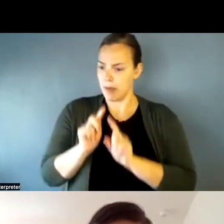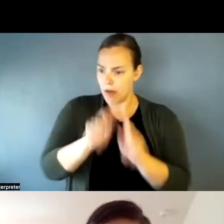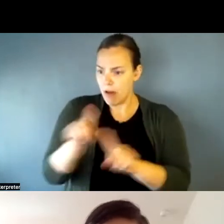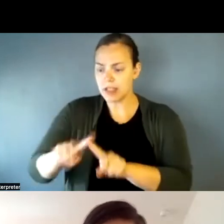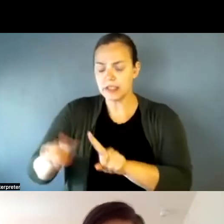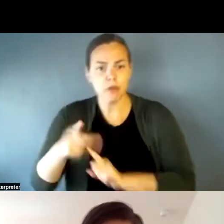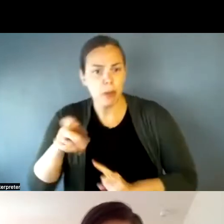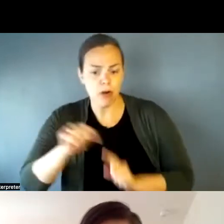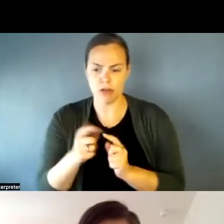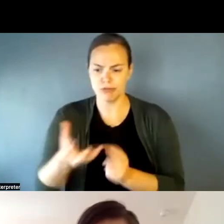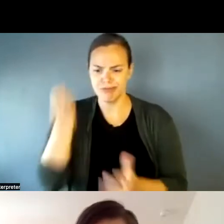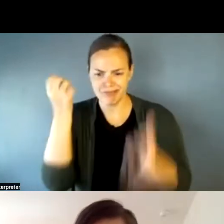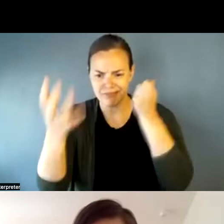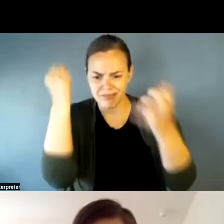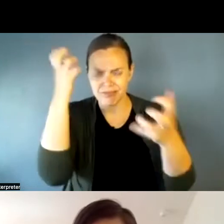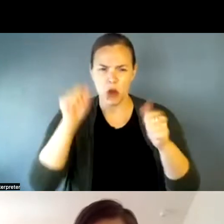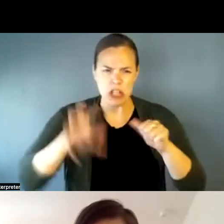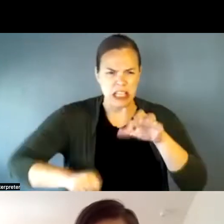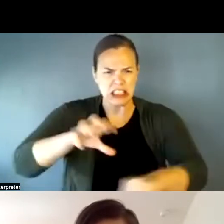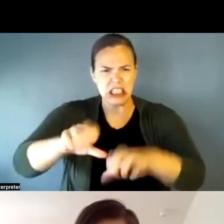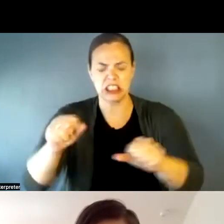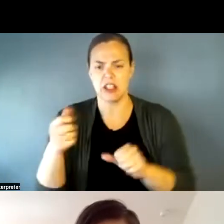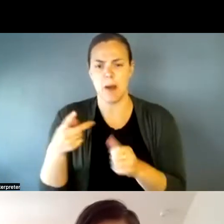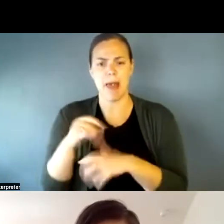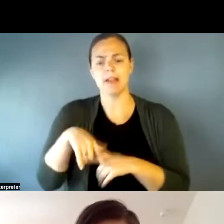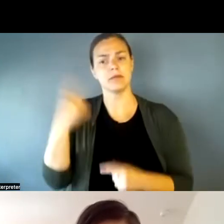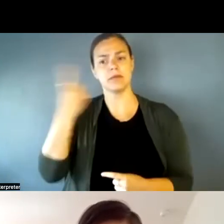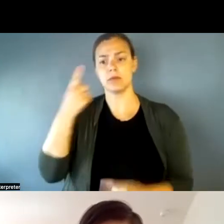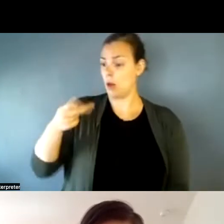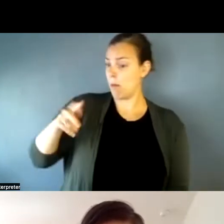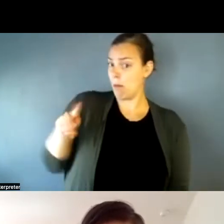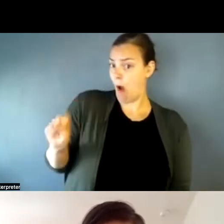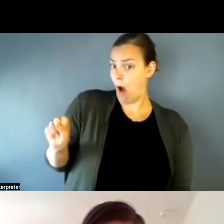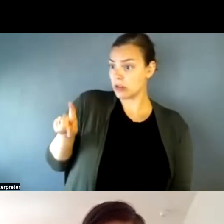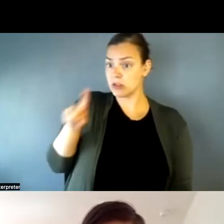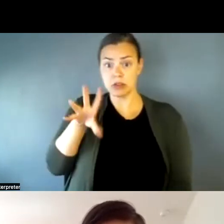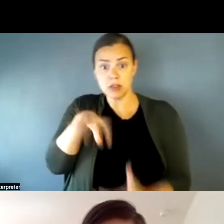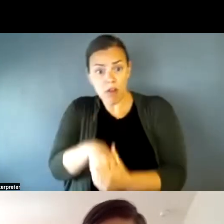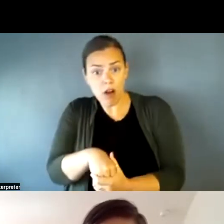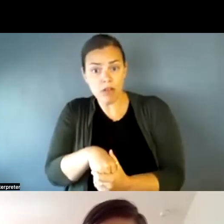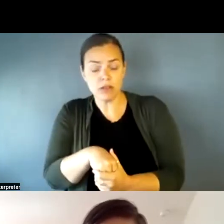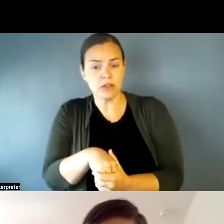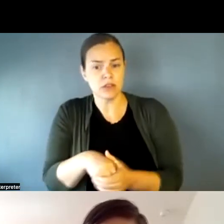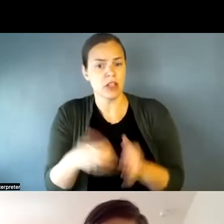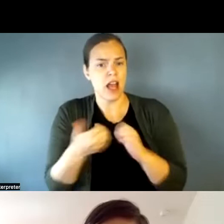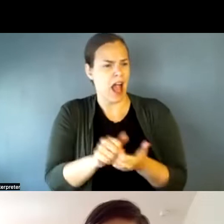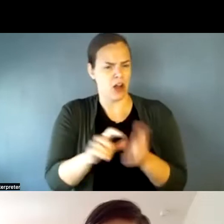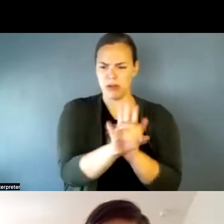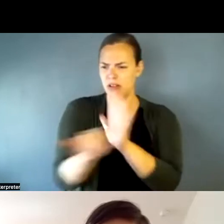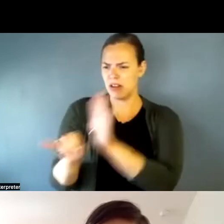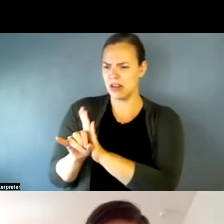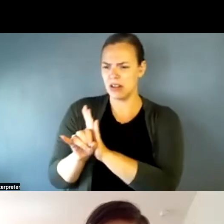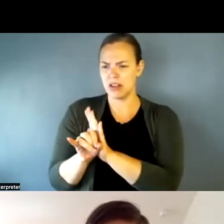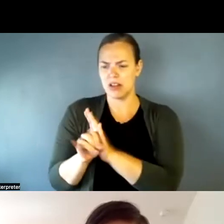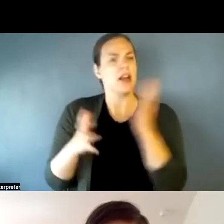things, what role are the parks actually playing? Or how do you all understand what parks, what role can